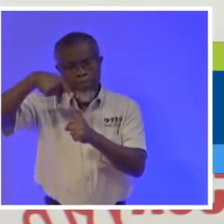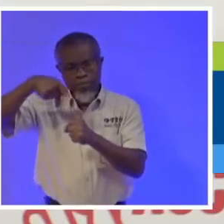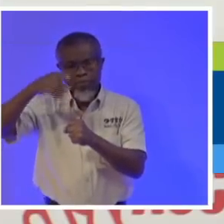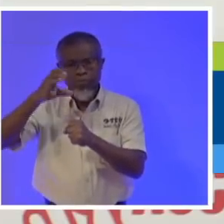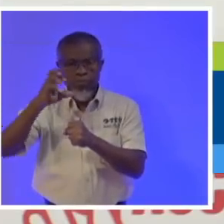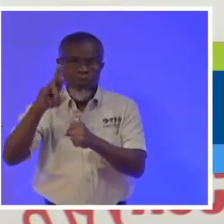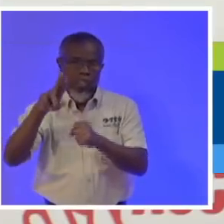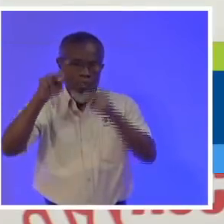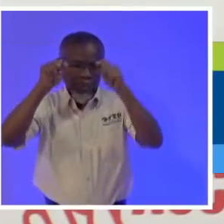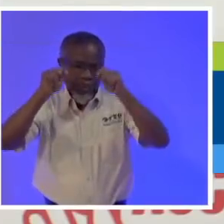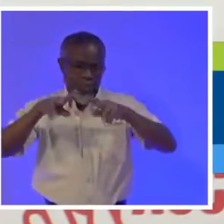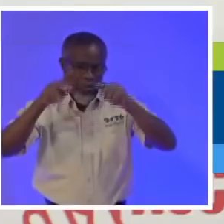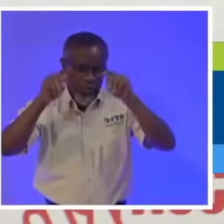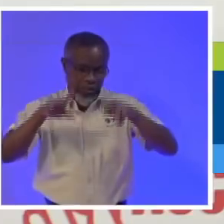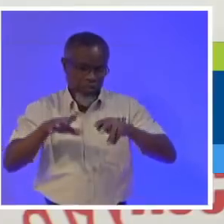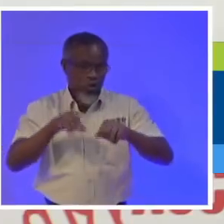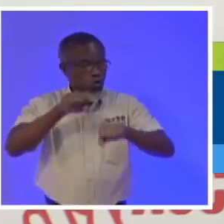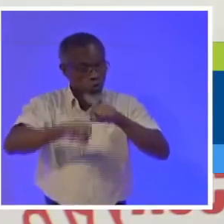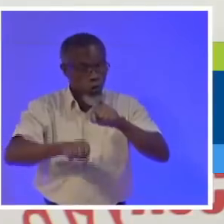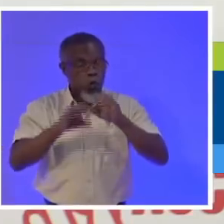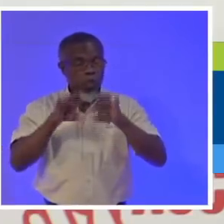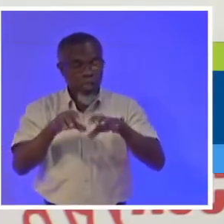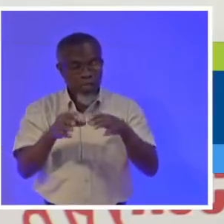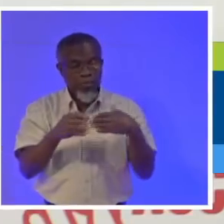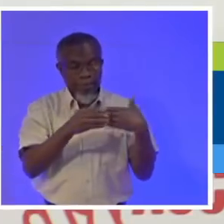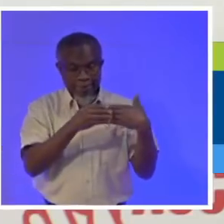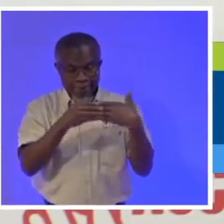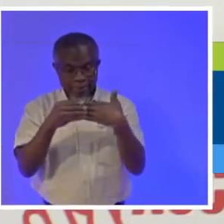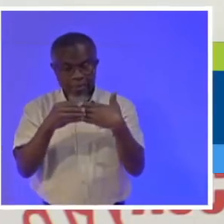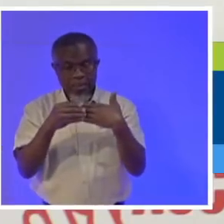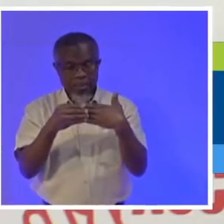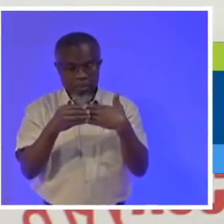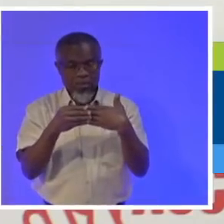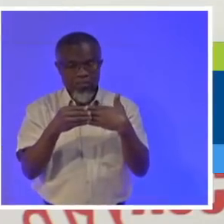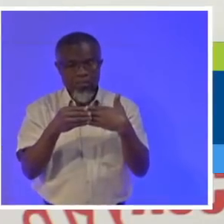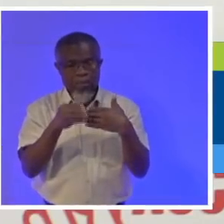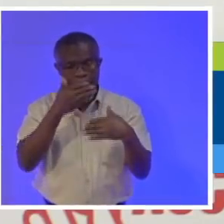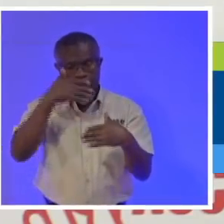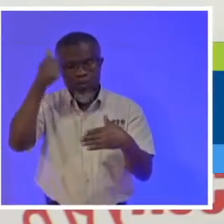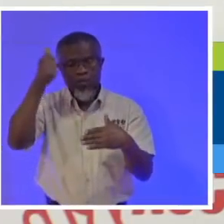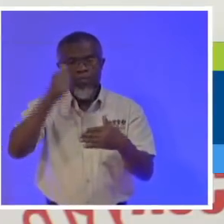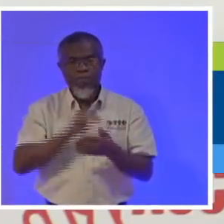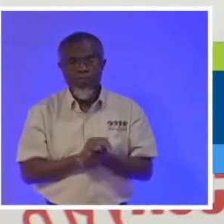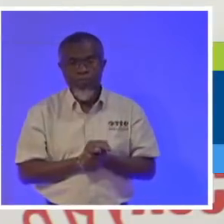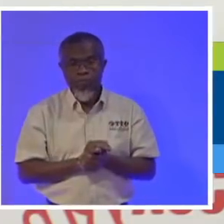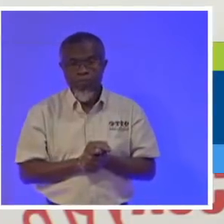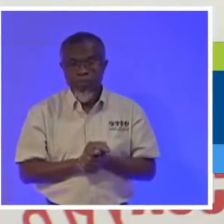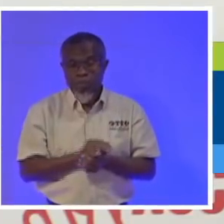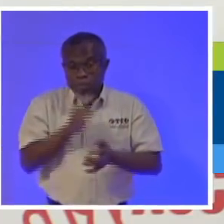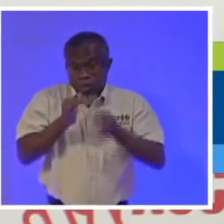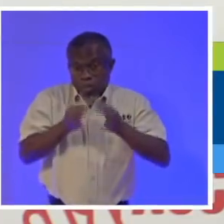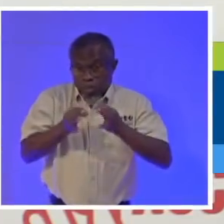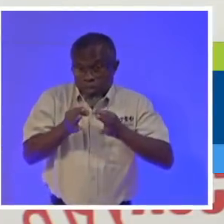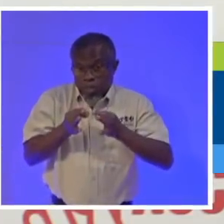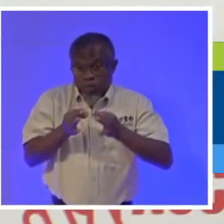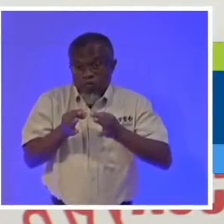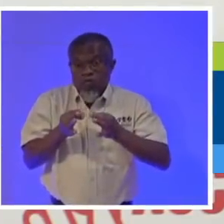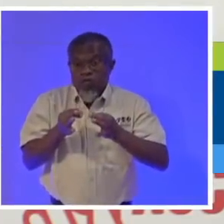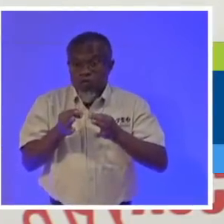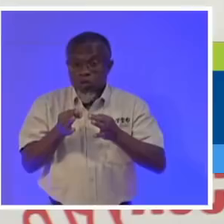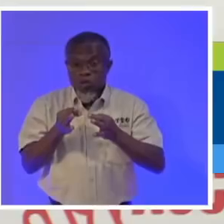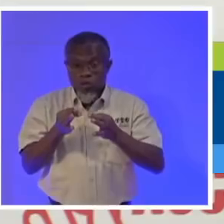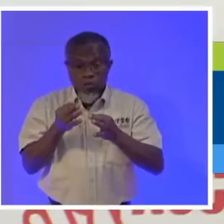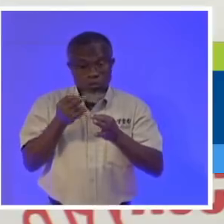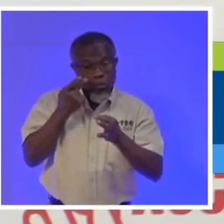so that you can be guided accordingly. And even in the absence of any test result, if you're symptomatic and having